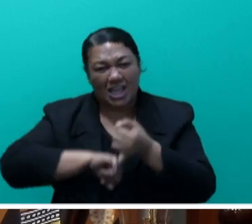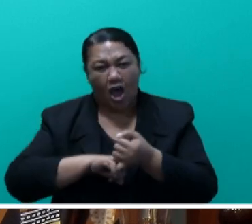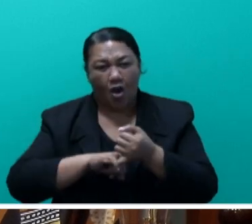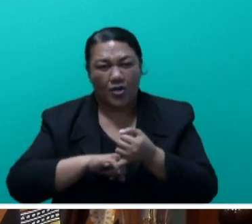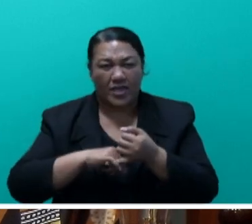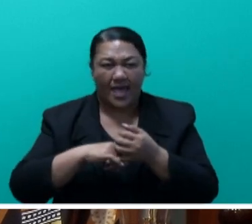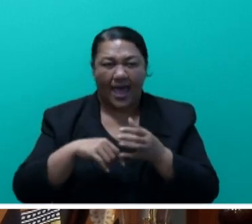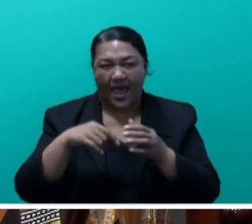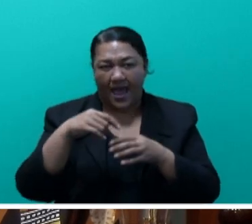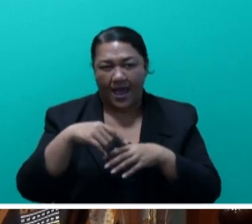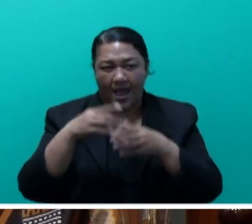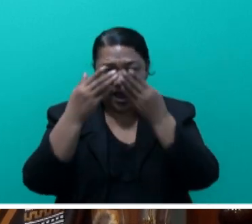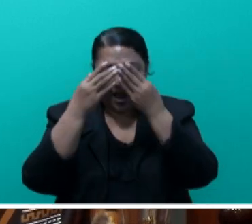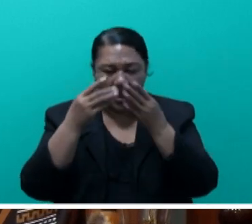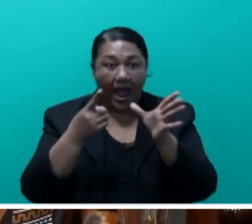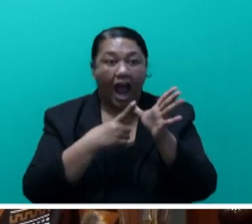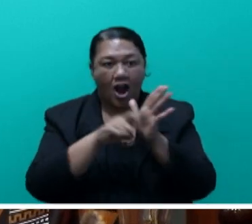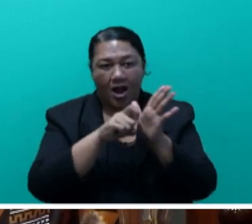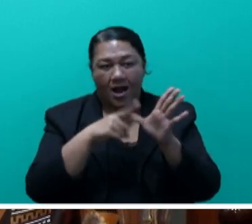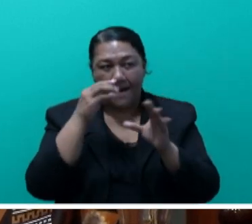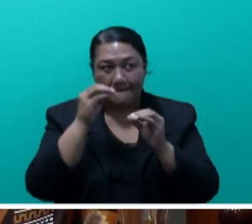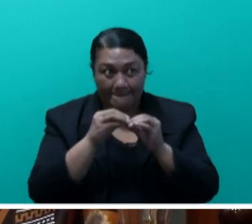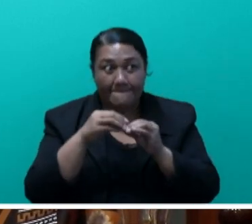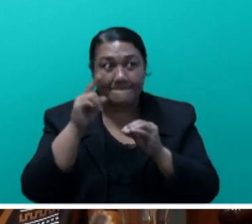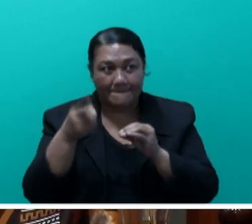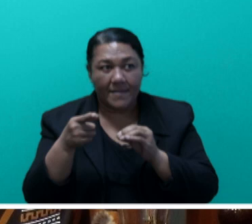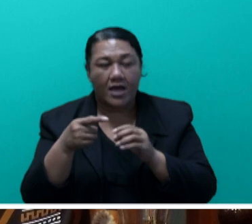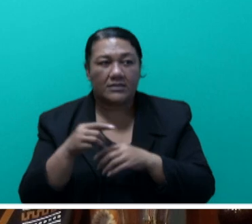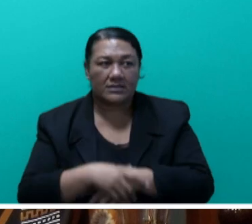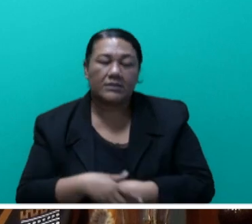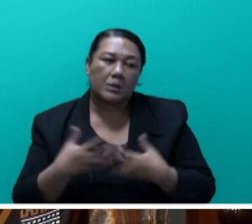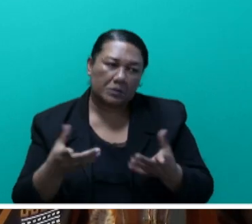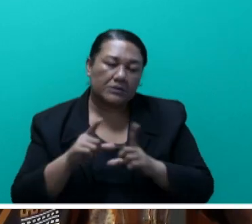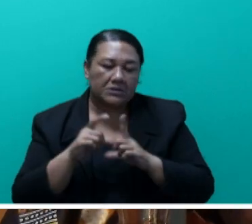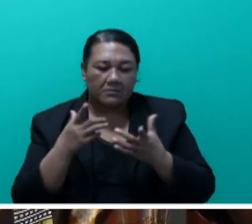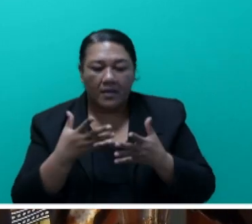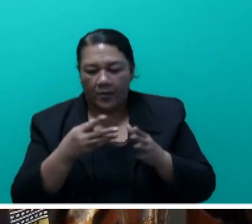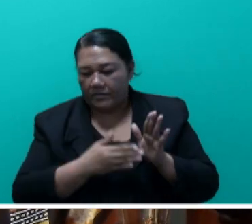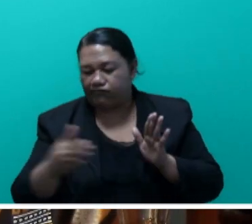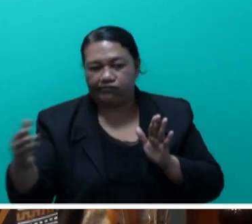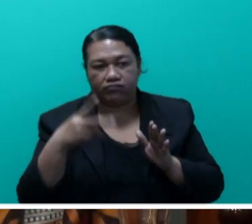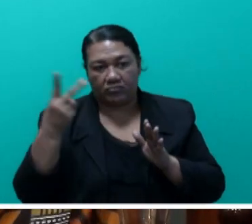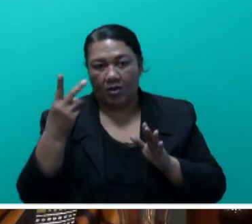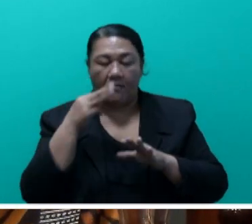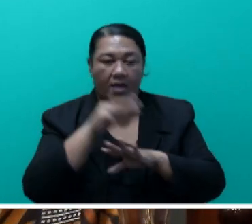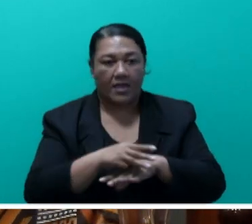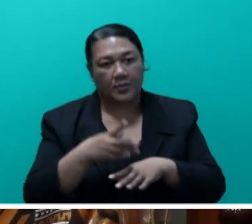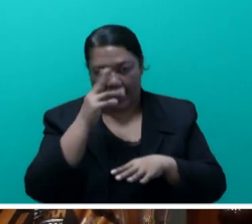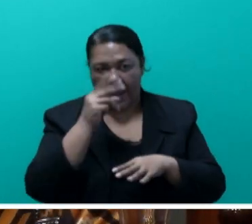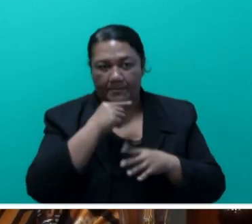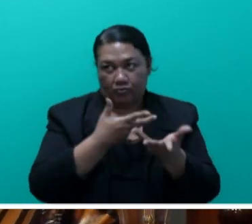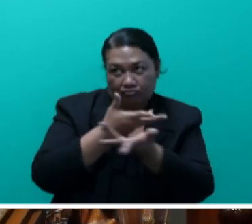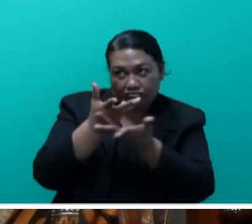approved, and the service to Dallas will be on 10th of December. So within 12 months, we were able to negotiate and